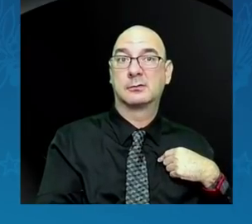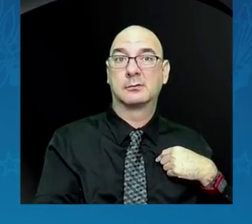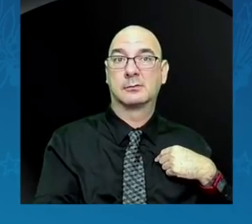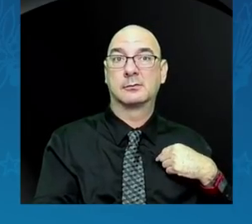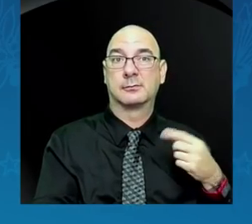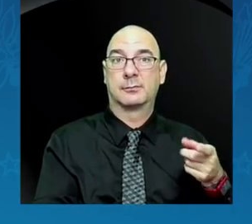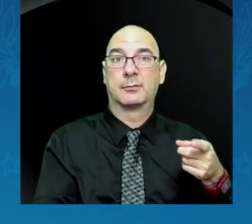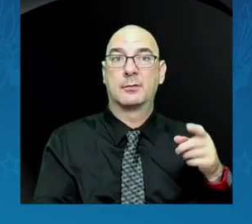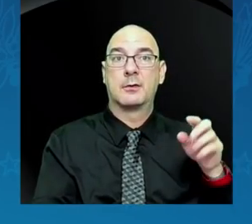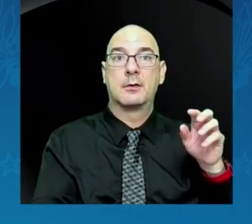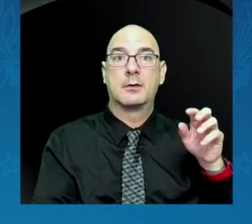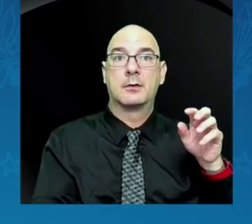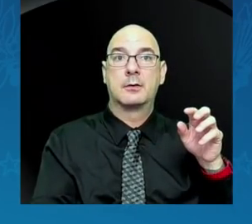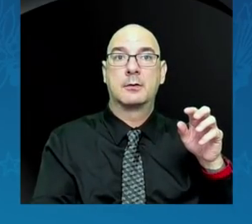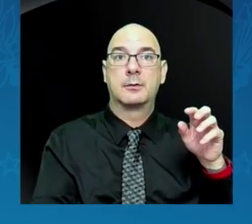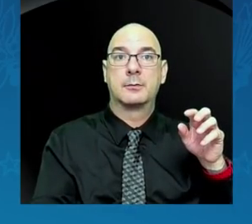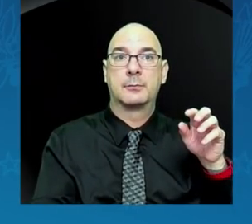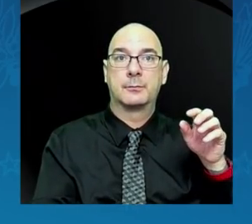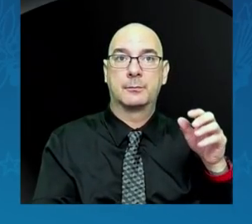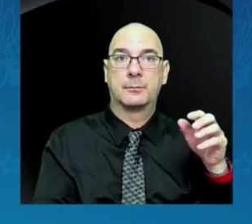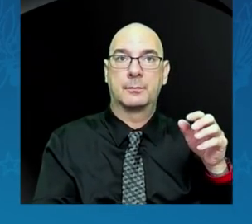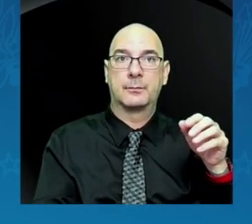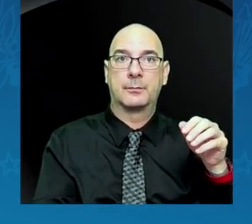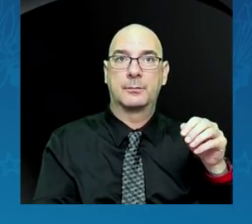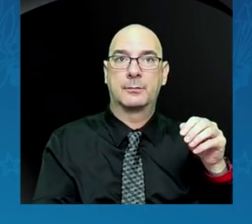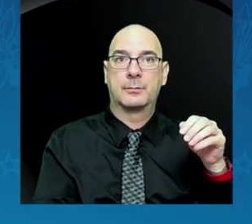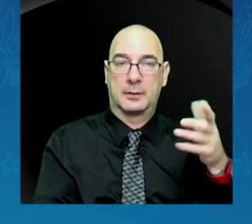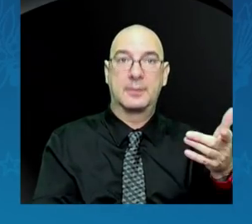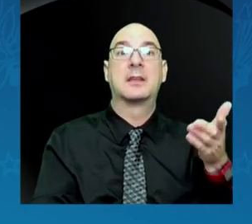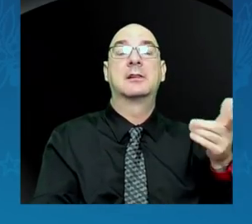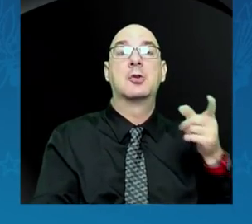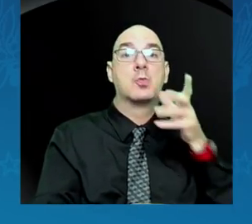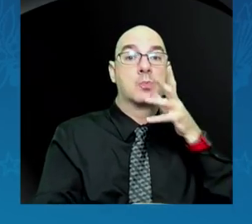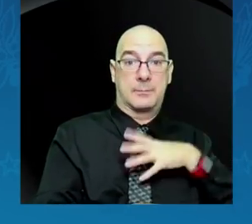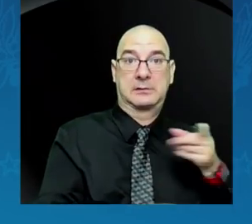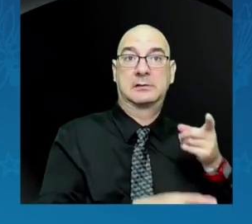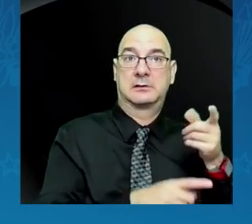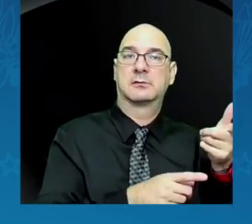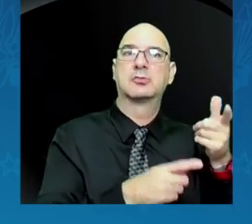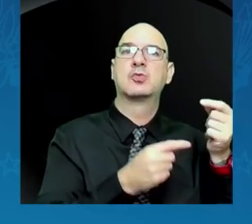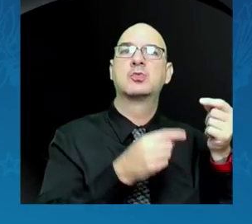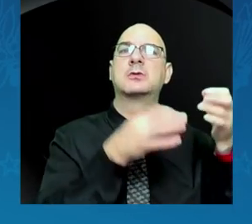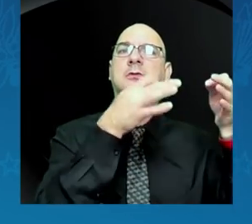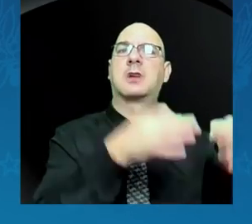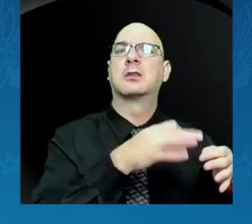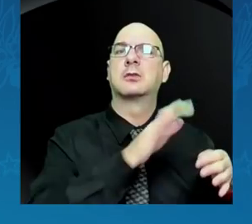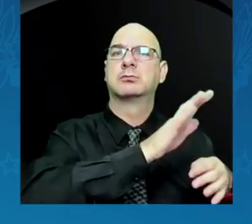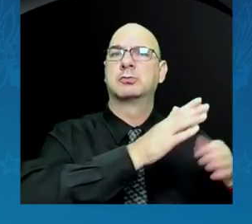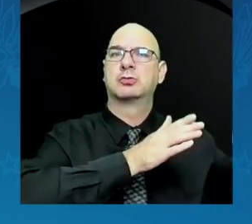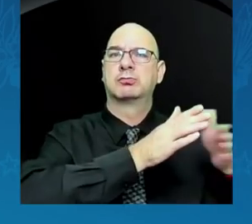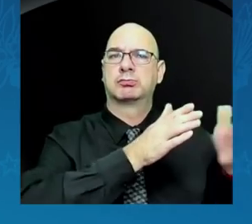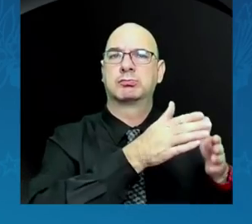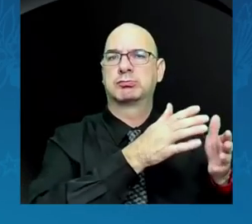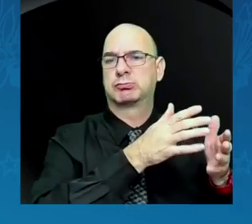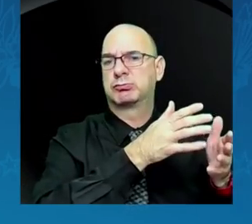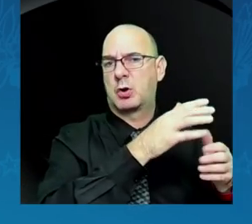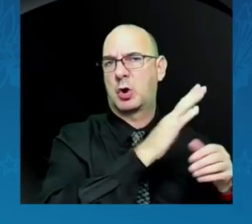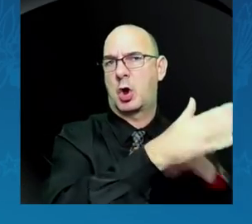who decided she would serve her country and move to France to engage in the